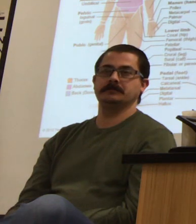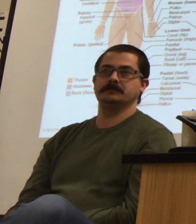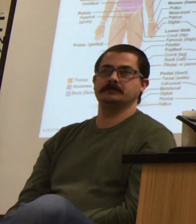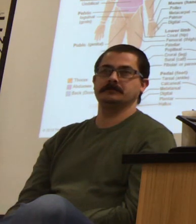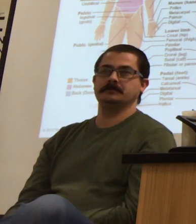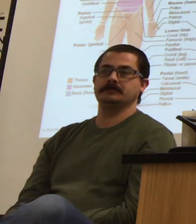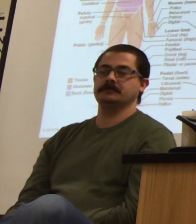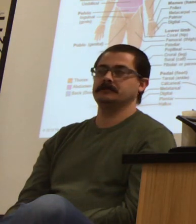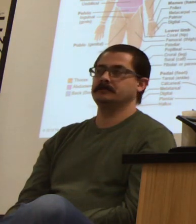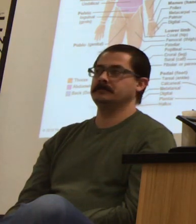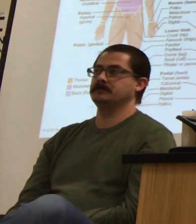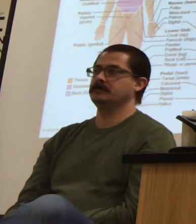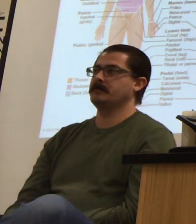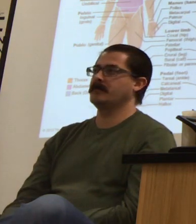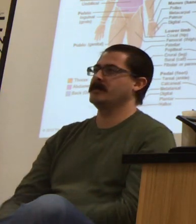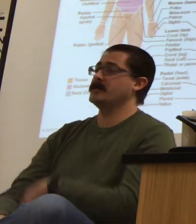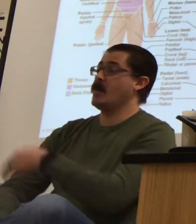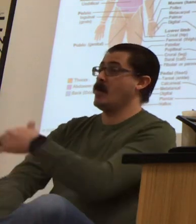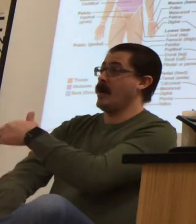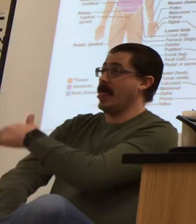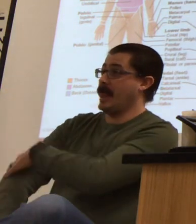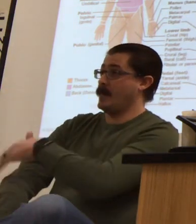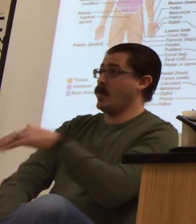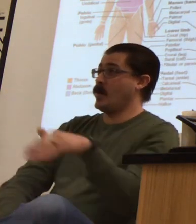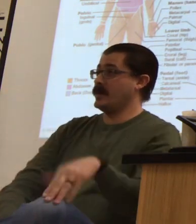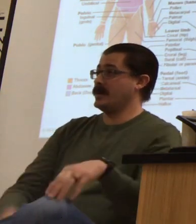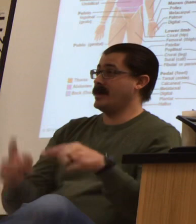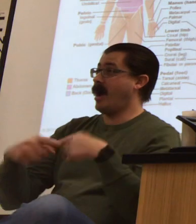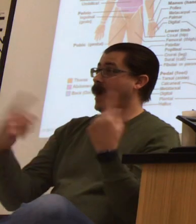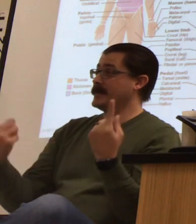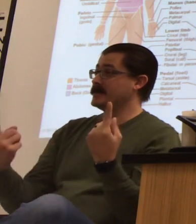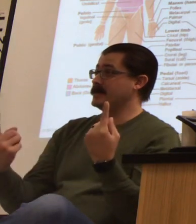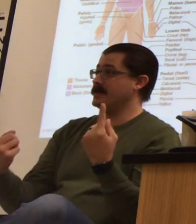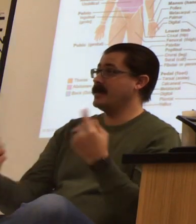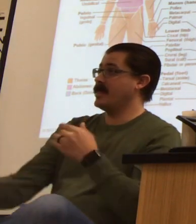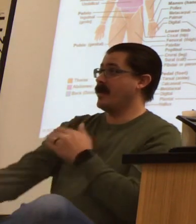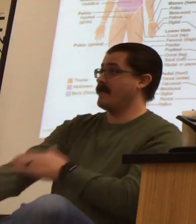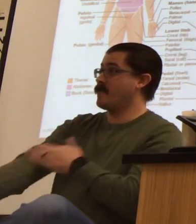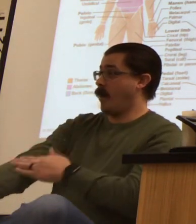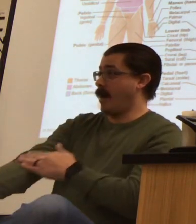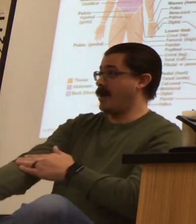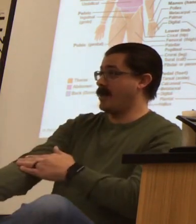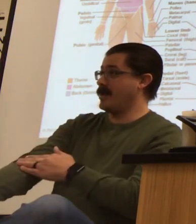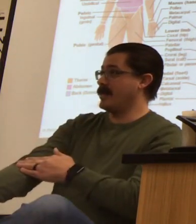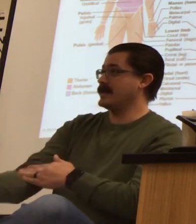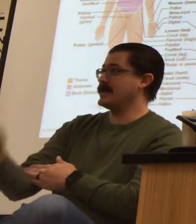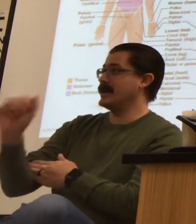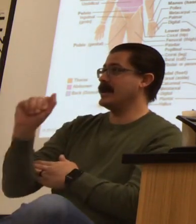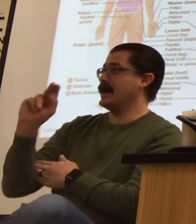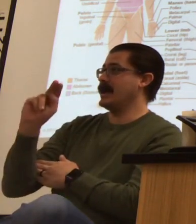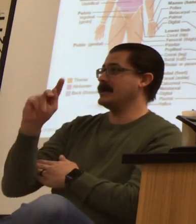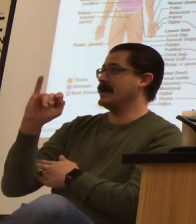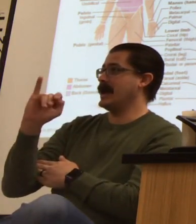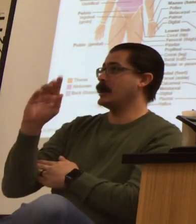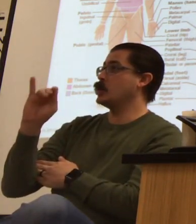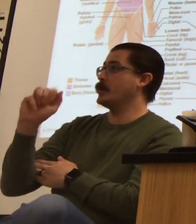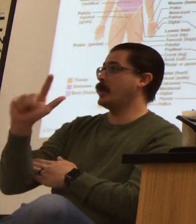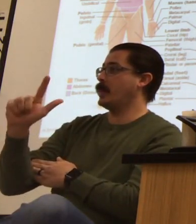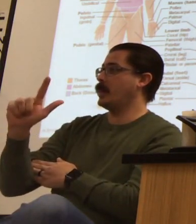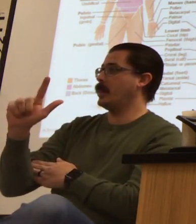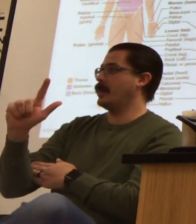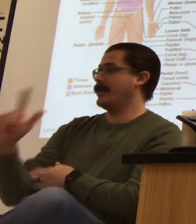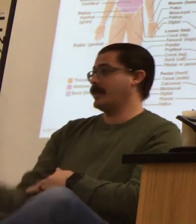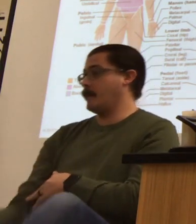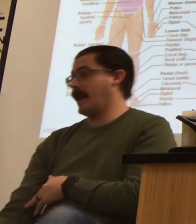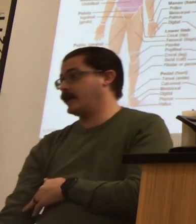So the elbows and knees are kind of opposite. The front of your elbow is a little depression. That's antecubital. The back of your knee is